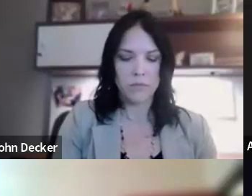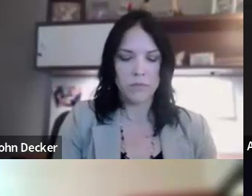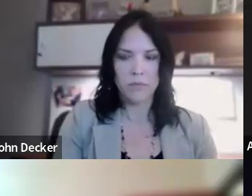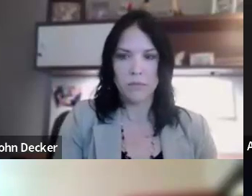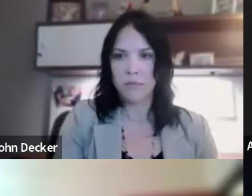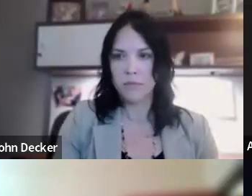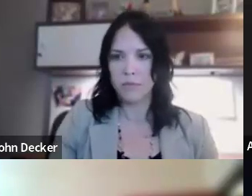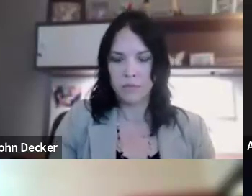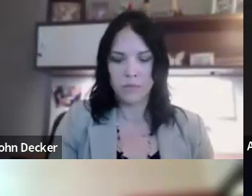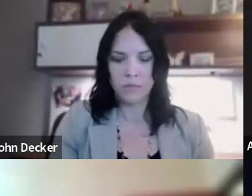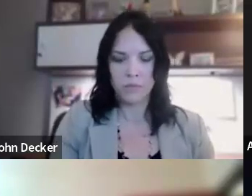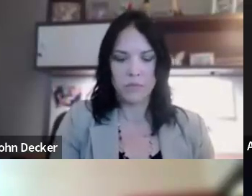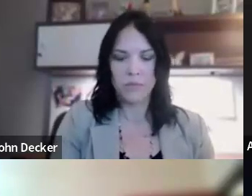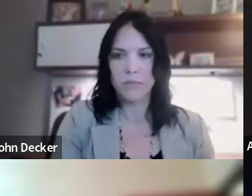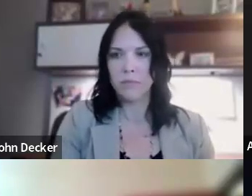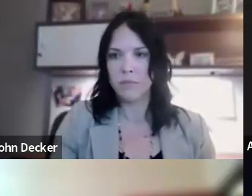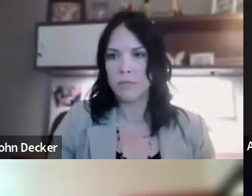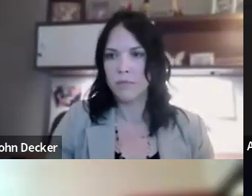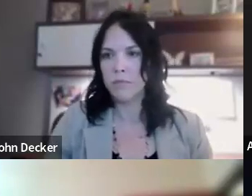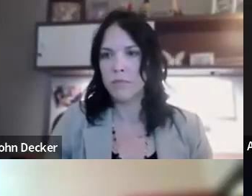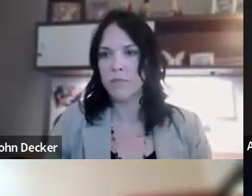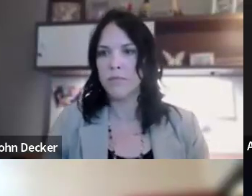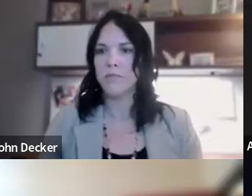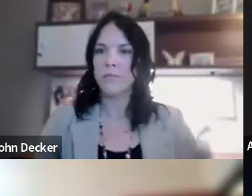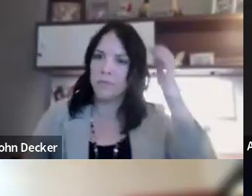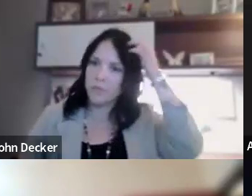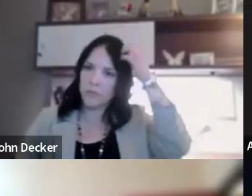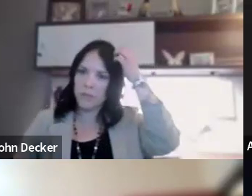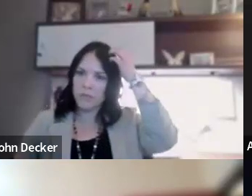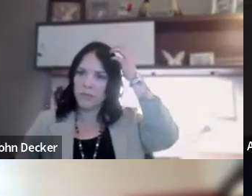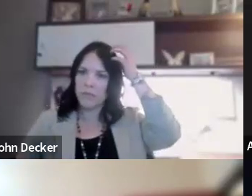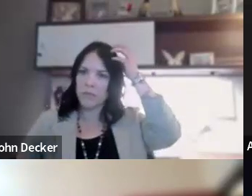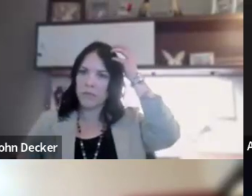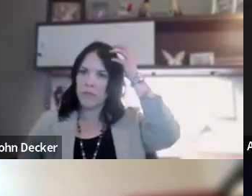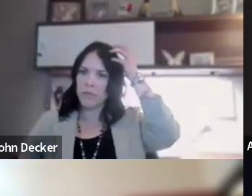cover that as well, because that went out 3 weeks ago.